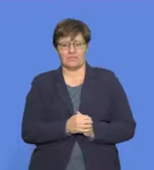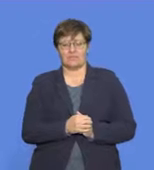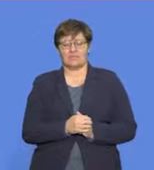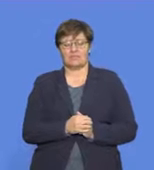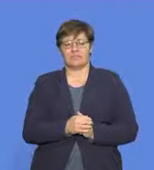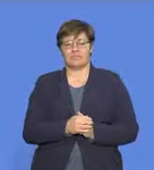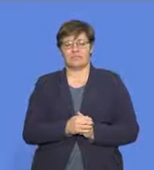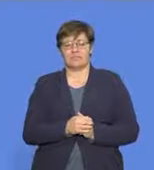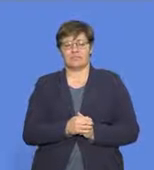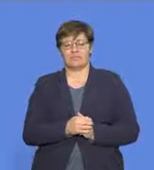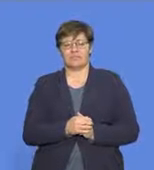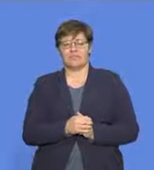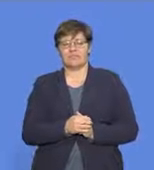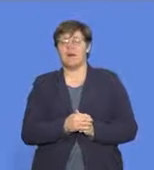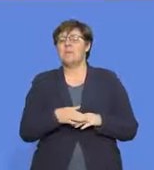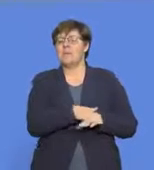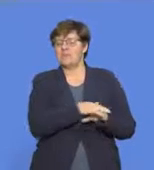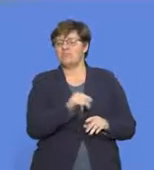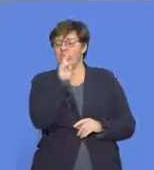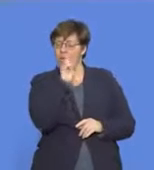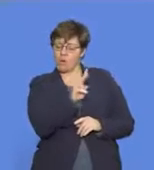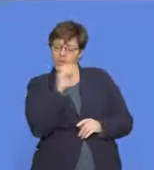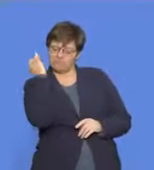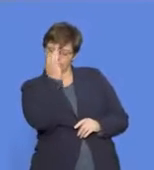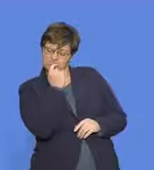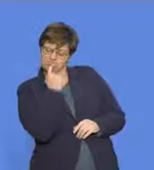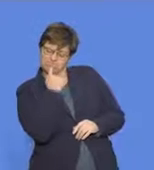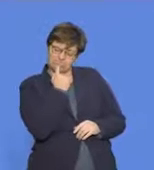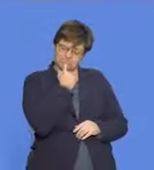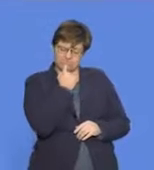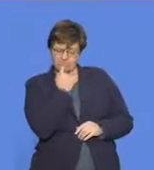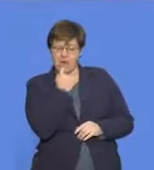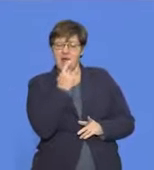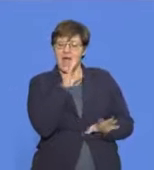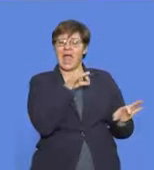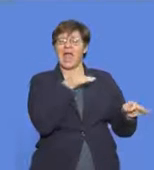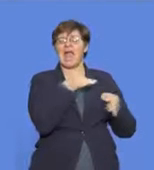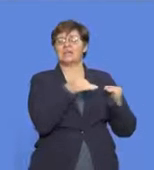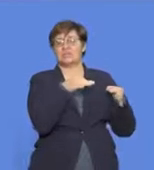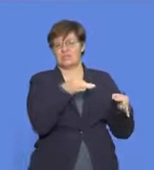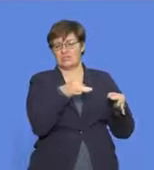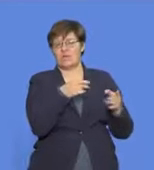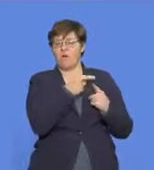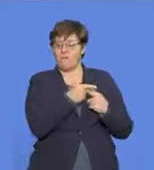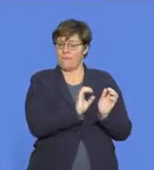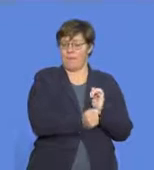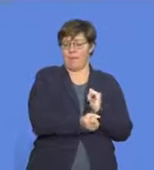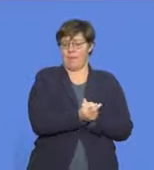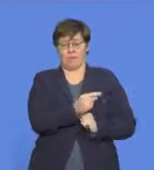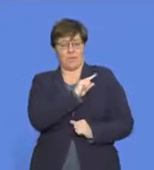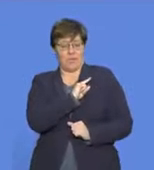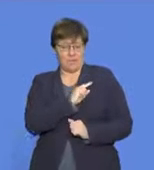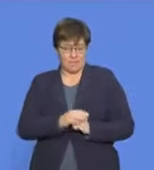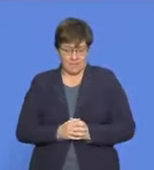so basically here we're looking at the hypothesis as a proposed explanation for a phenomenon that